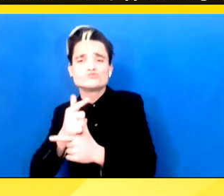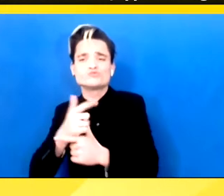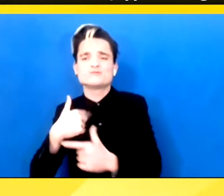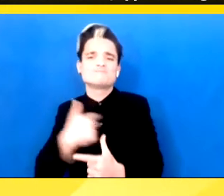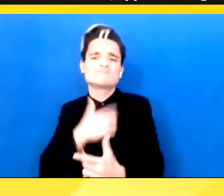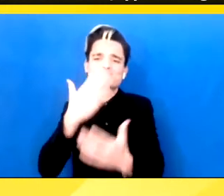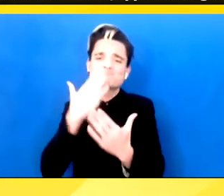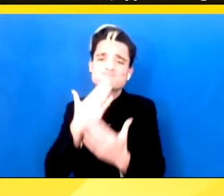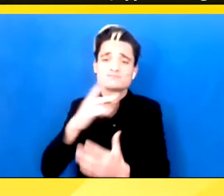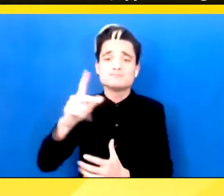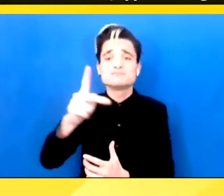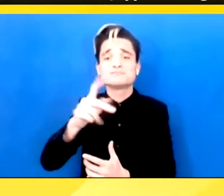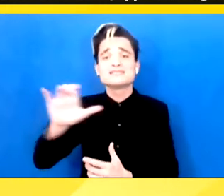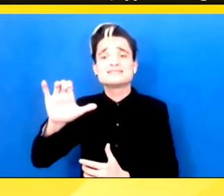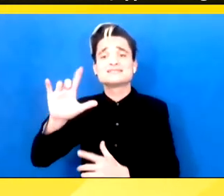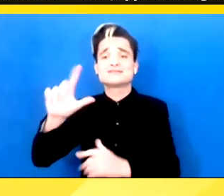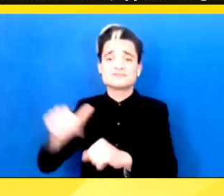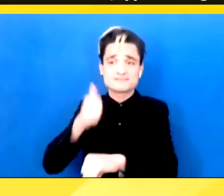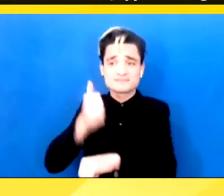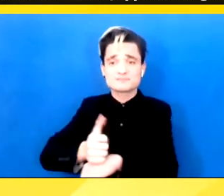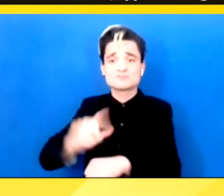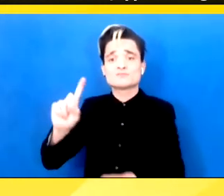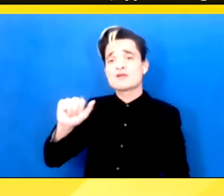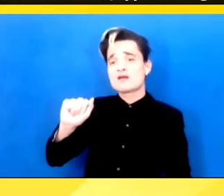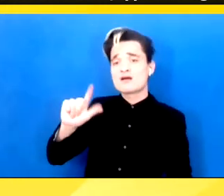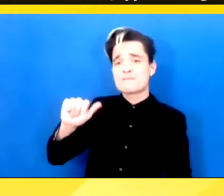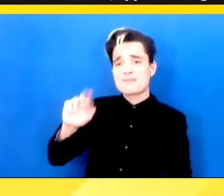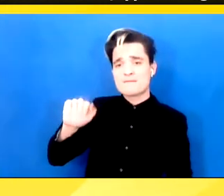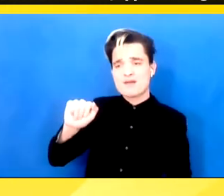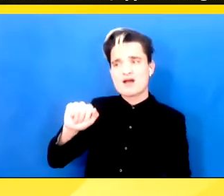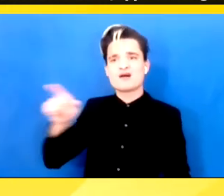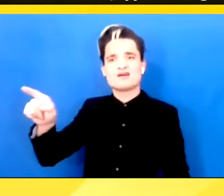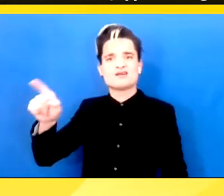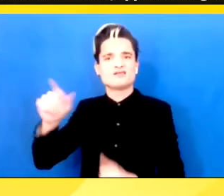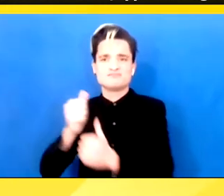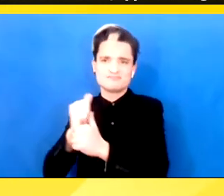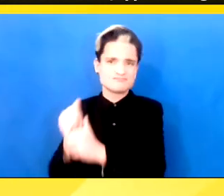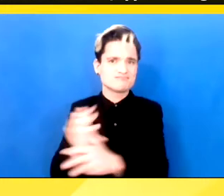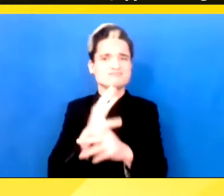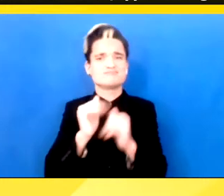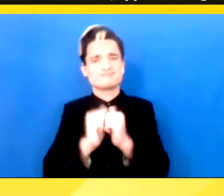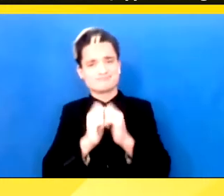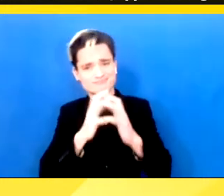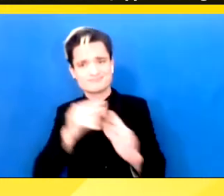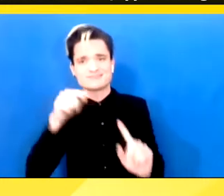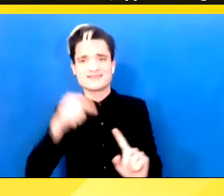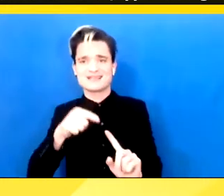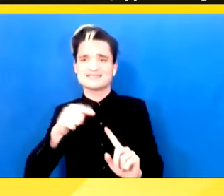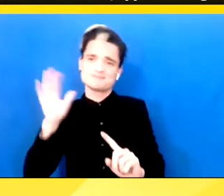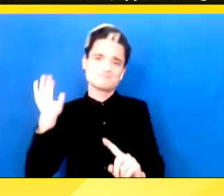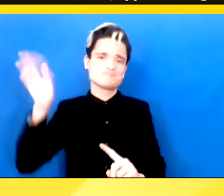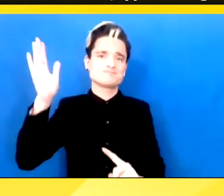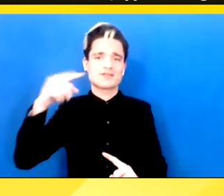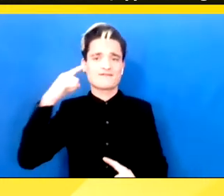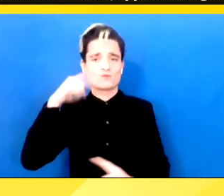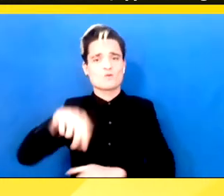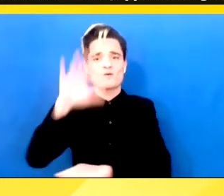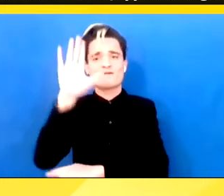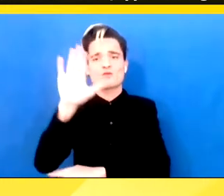for organizing this this afternoon. So again, this ends